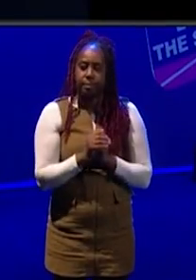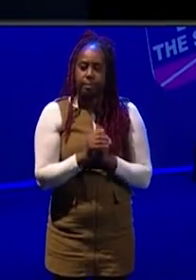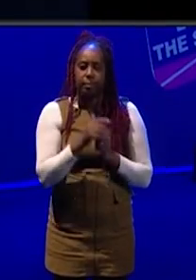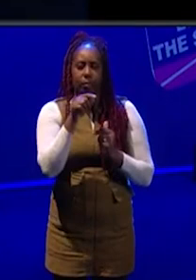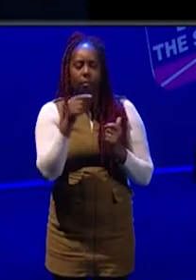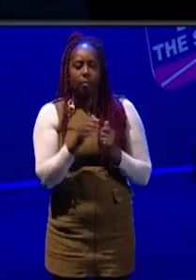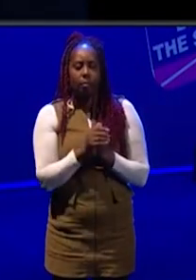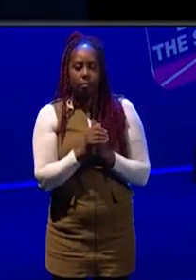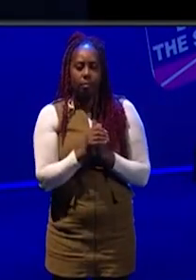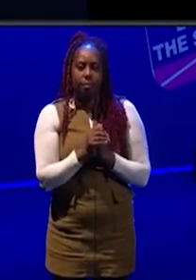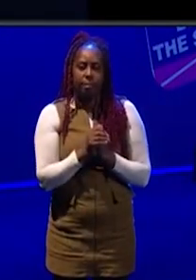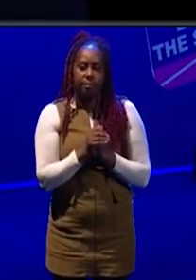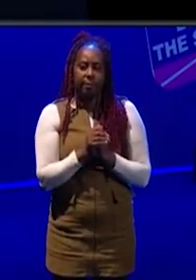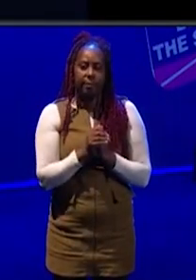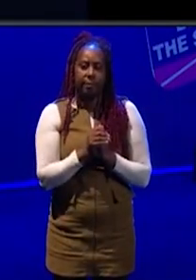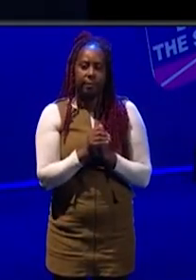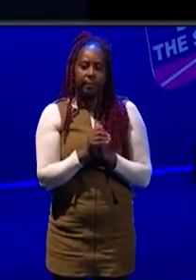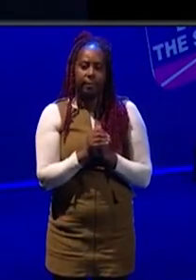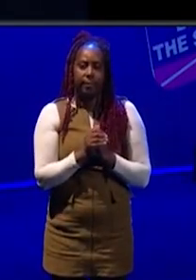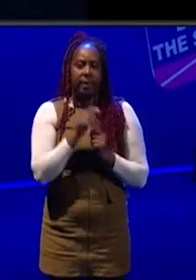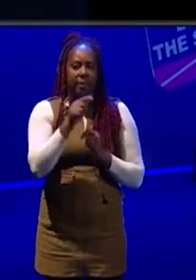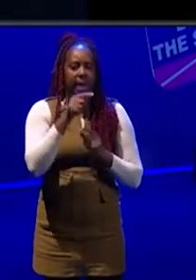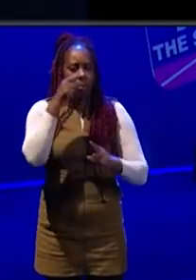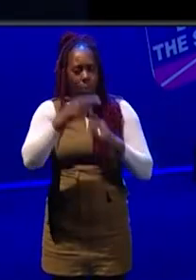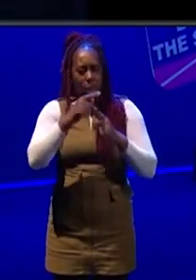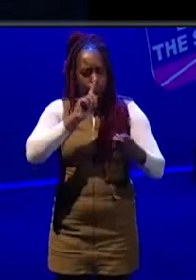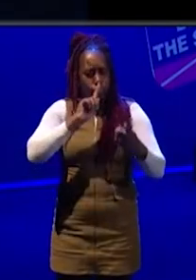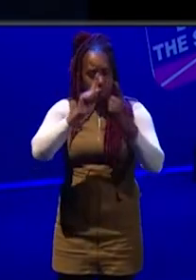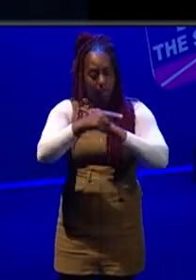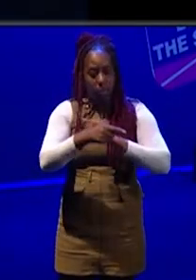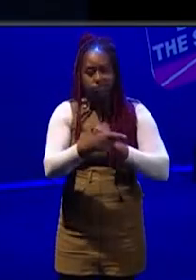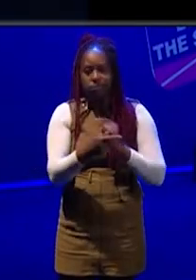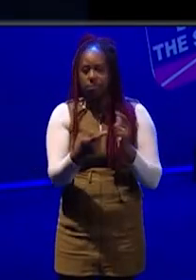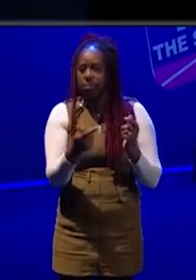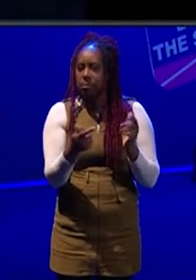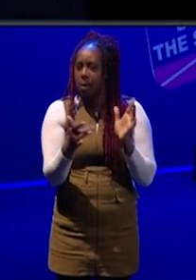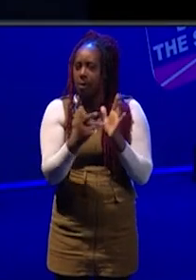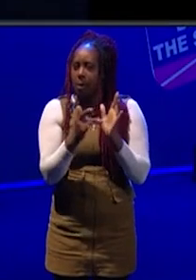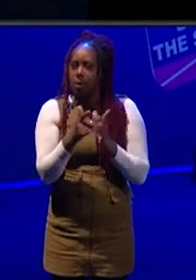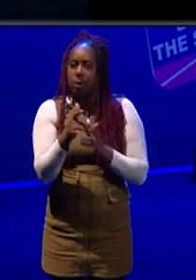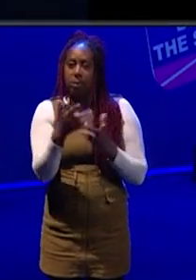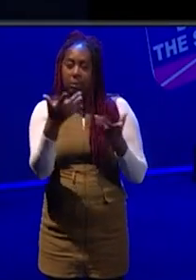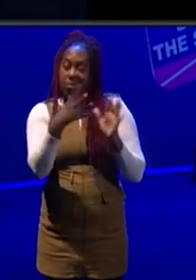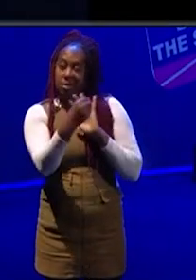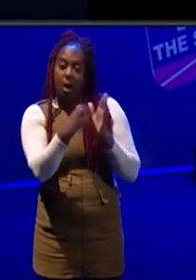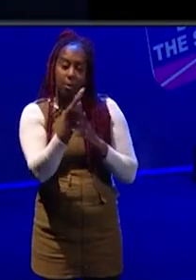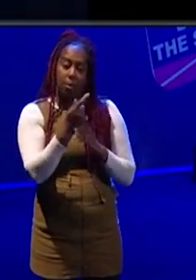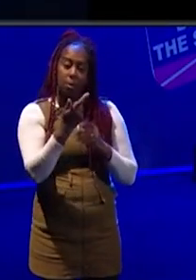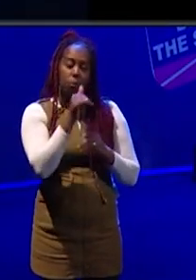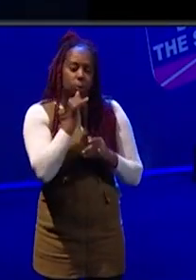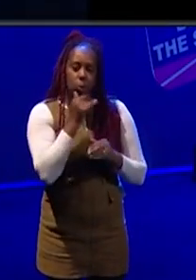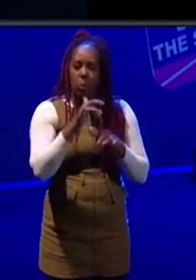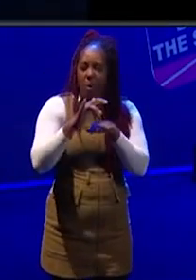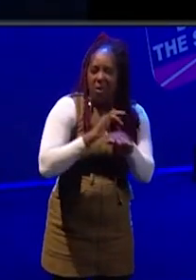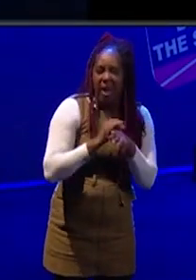I think that kind of quick response thing, I think, is very important as well. That, you know, we're used to a theatre where everything takes years to